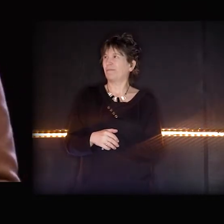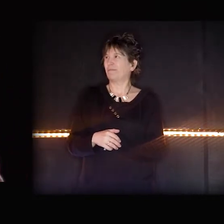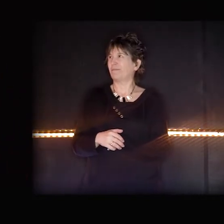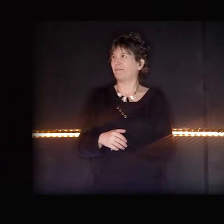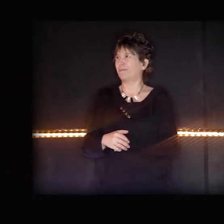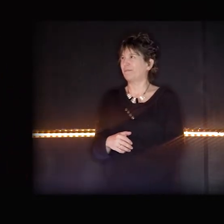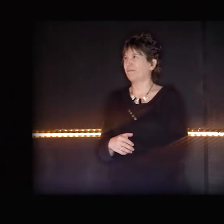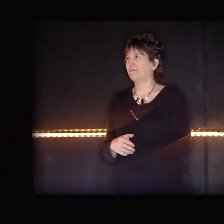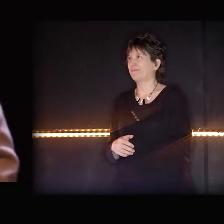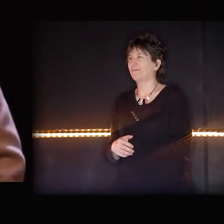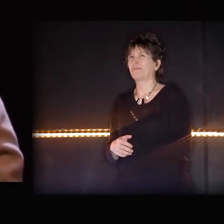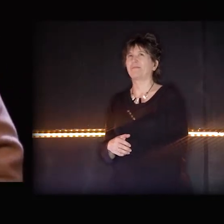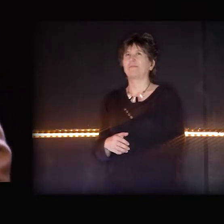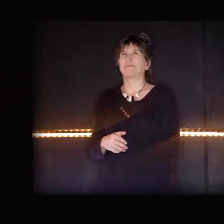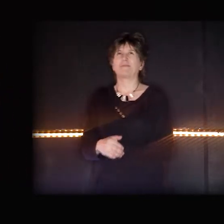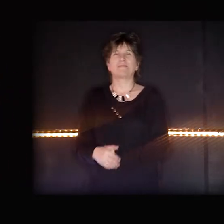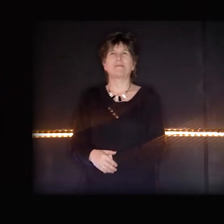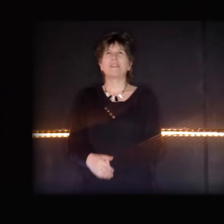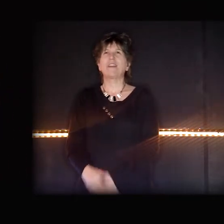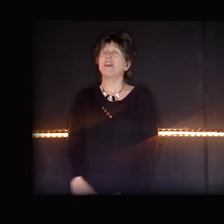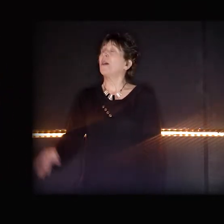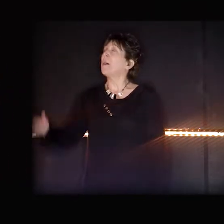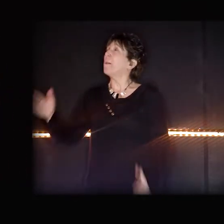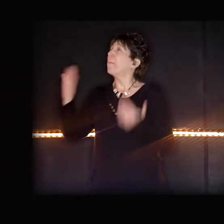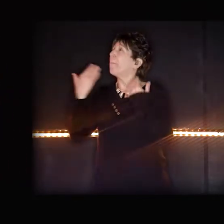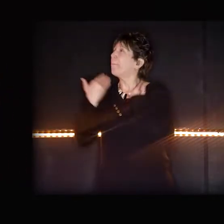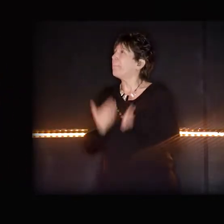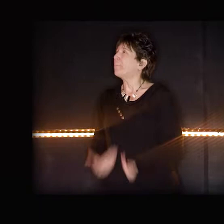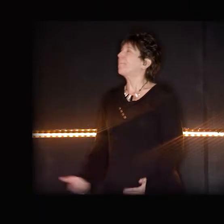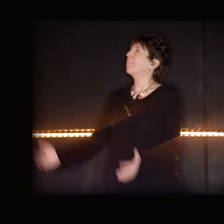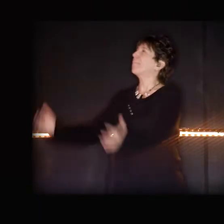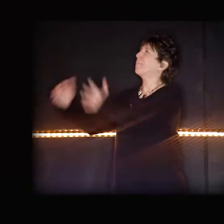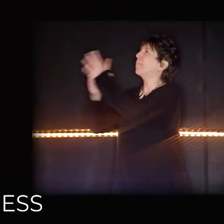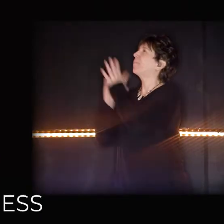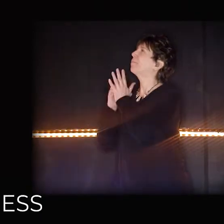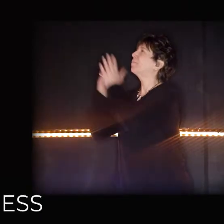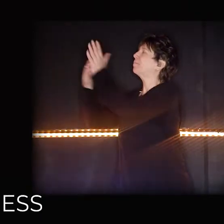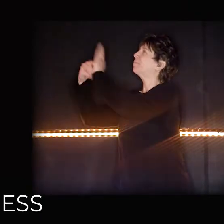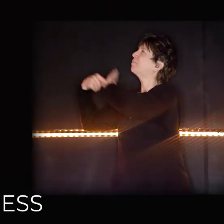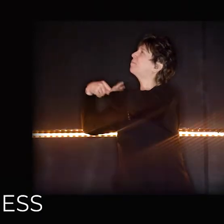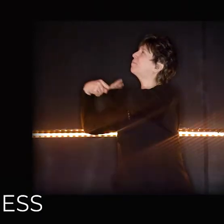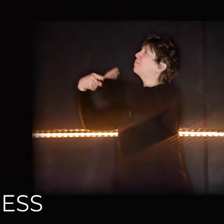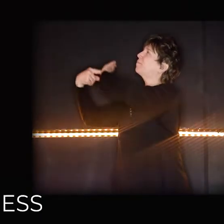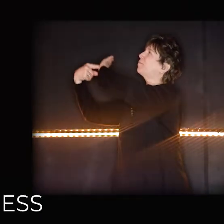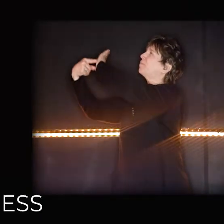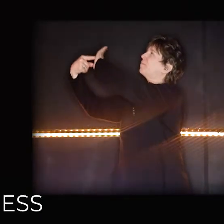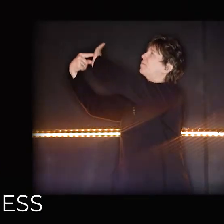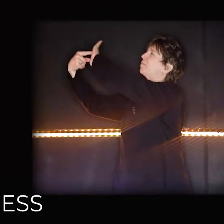Oh, I'm not afraid.